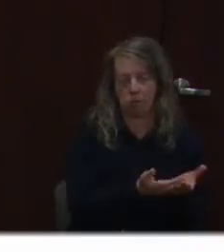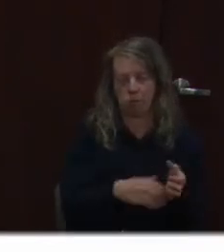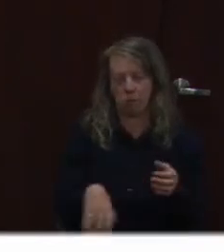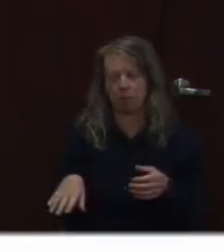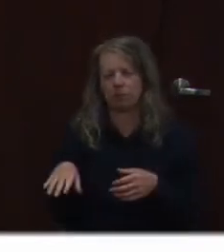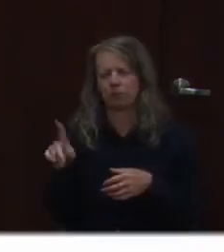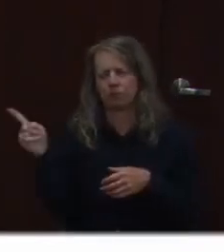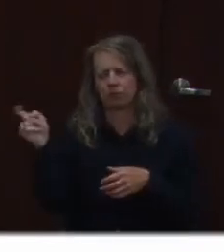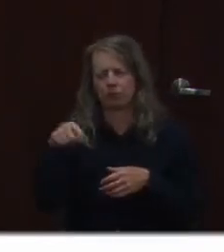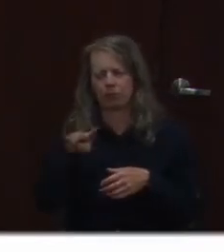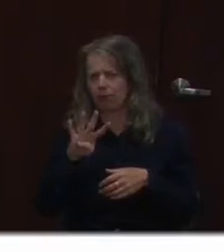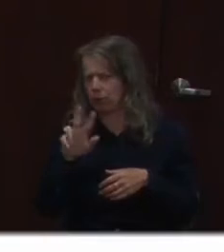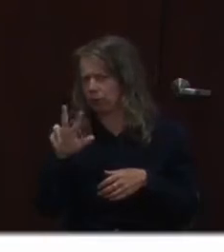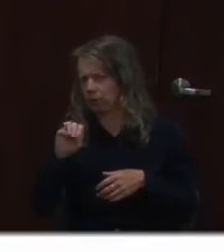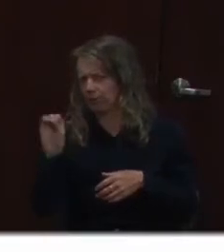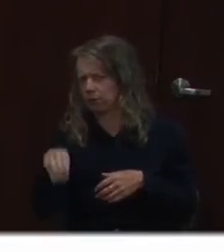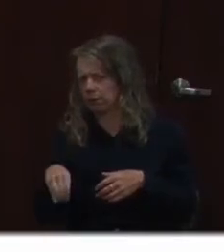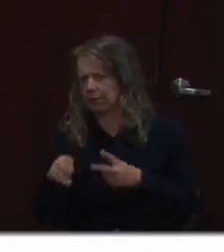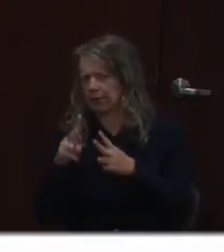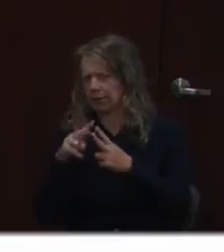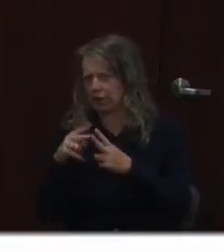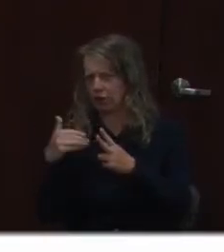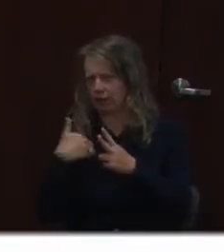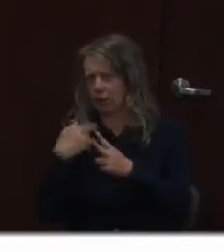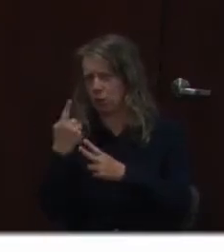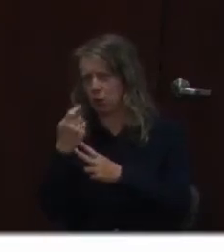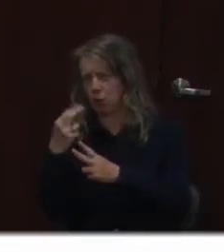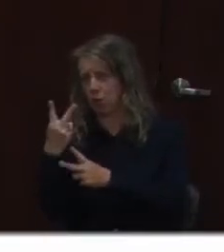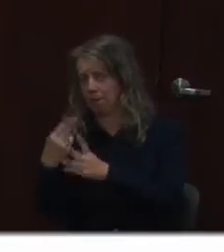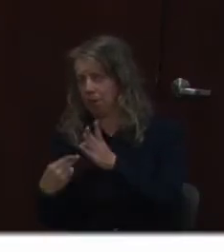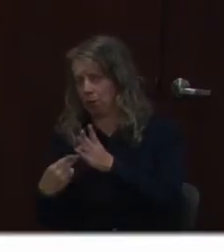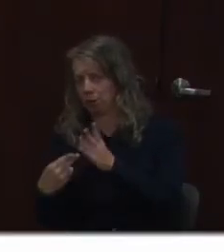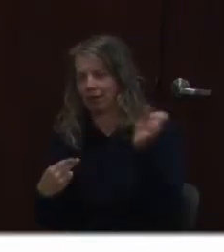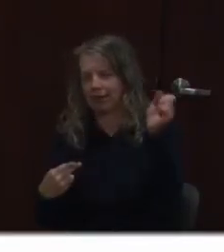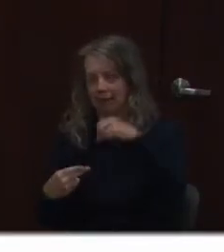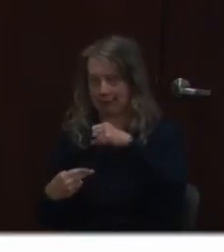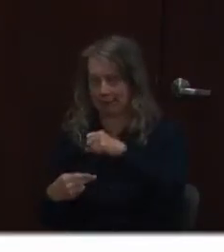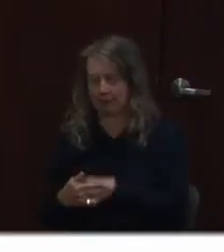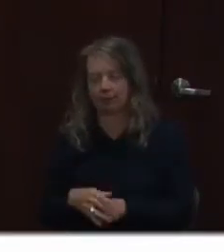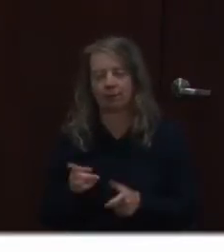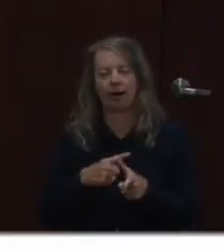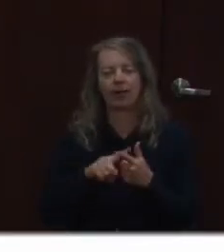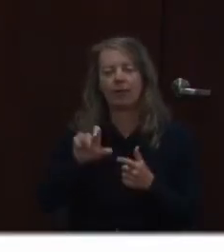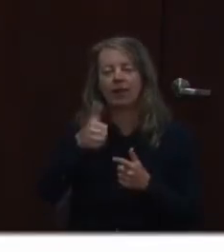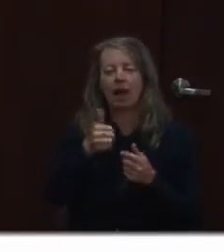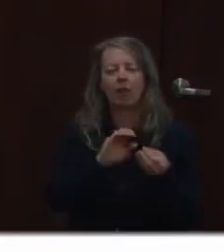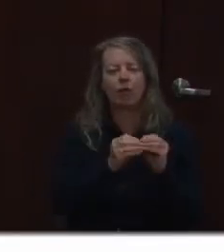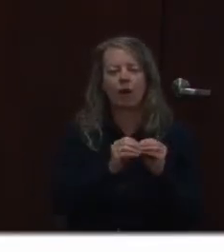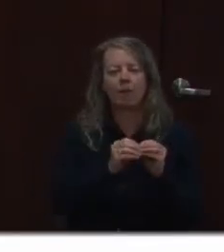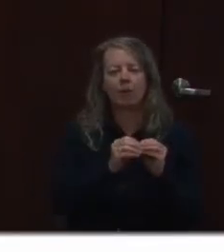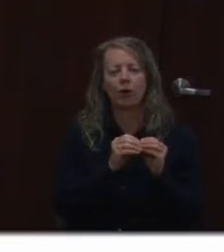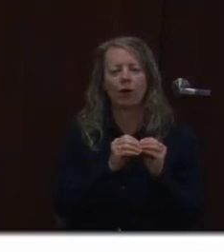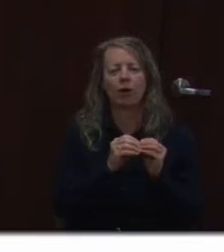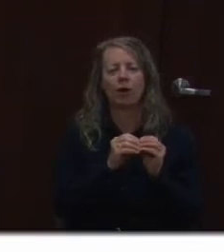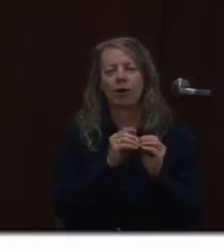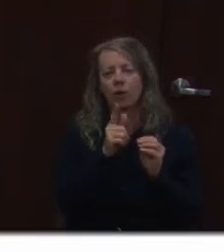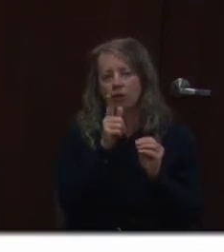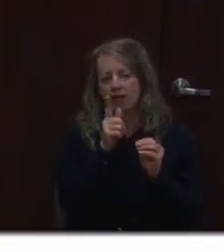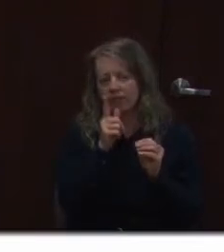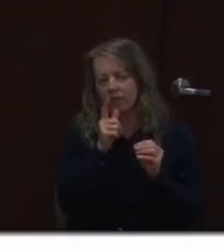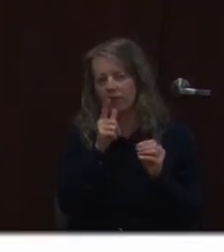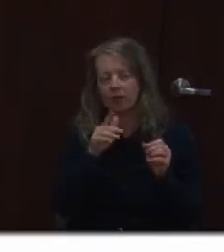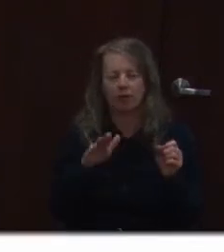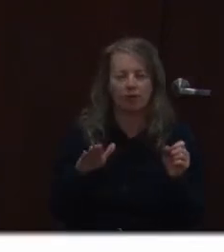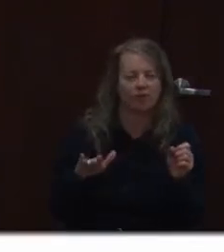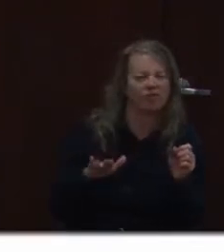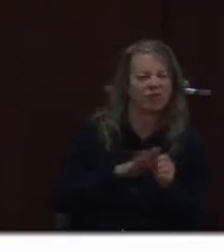either gotten one or fully. Yes. Thank you very much. And then the other number is just fully. All right, so you don't add those two